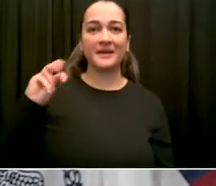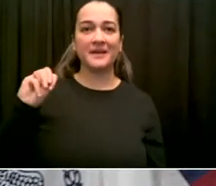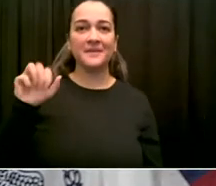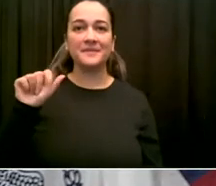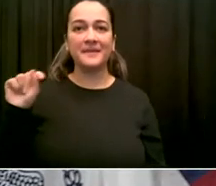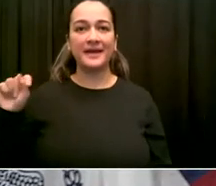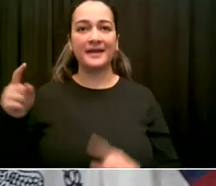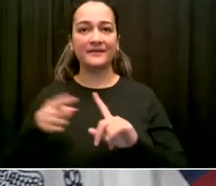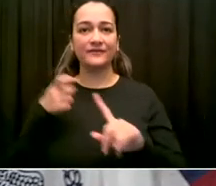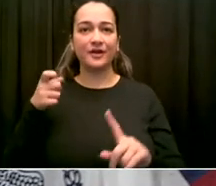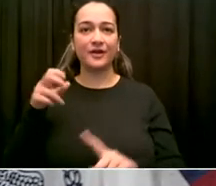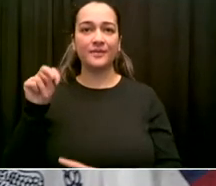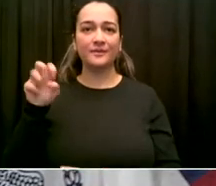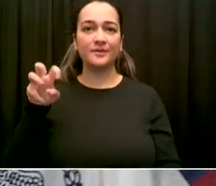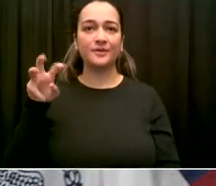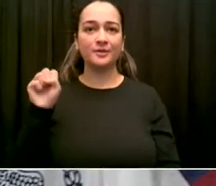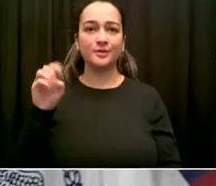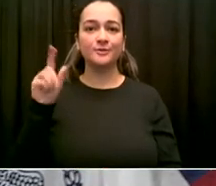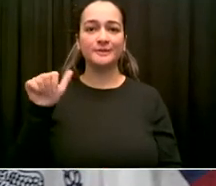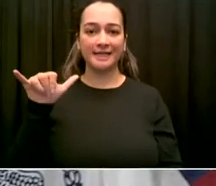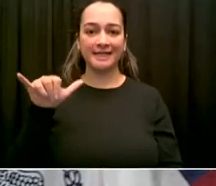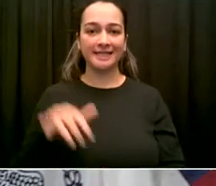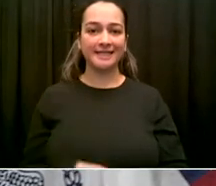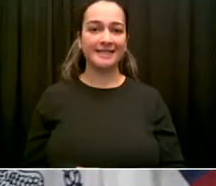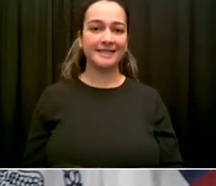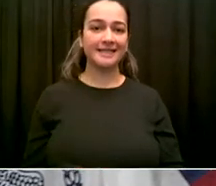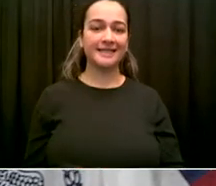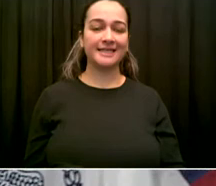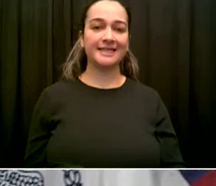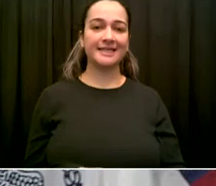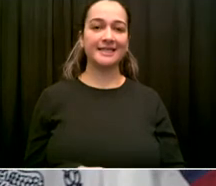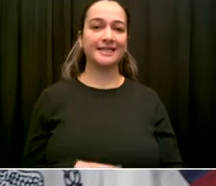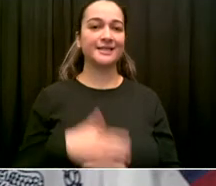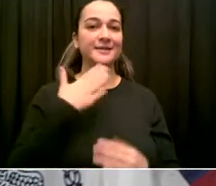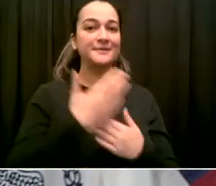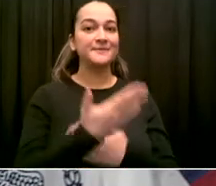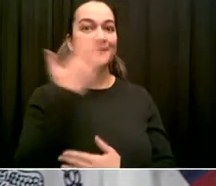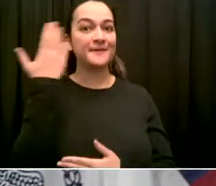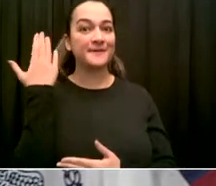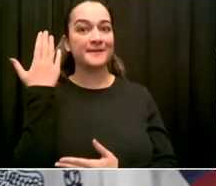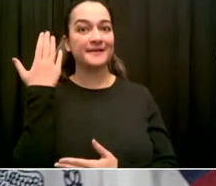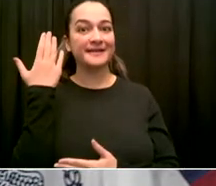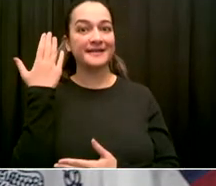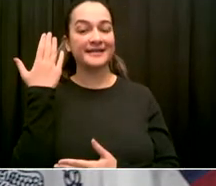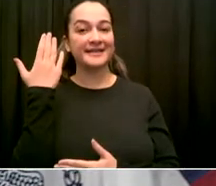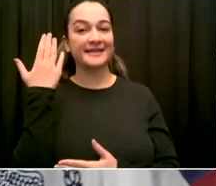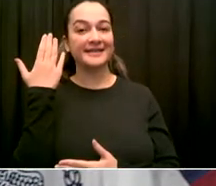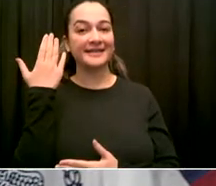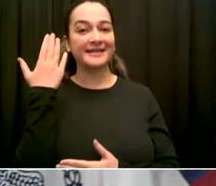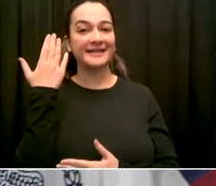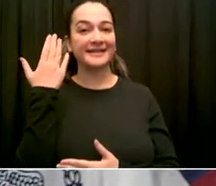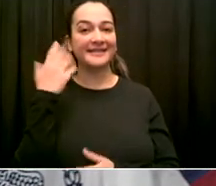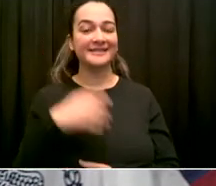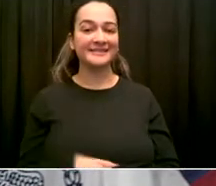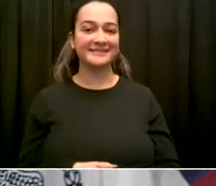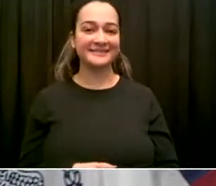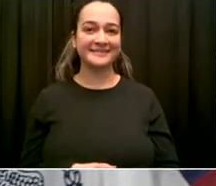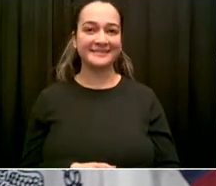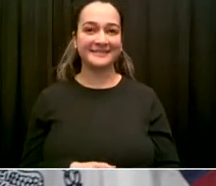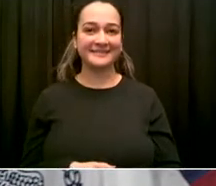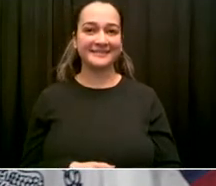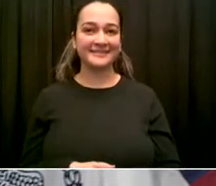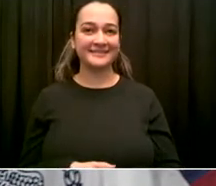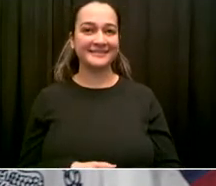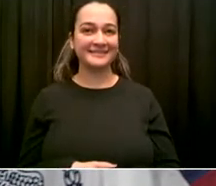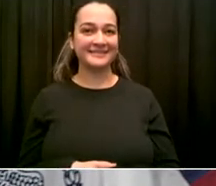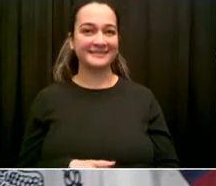Hey, good morning, Mr. Mayor. That April Fool's gag was inner circle level funny. You know, Matt, that is a true